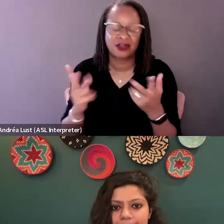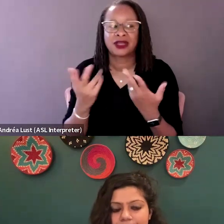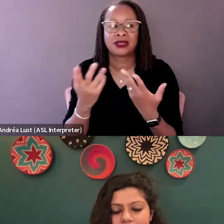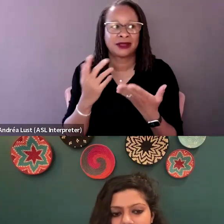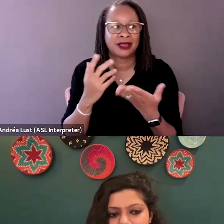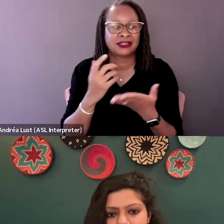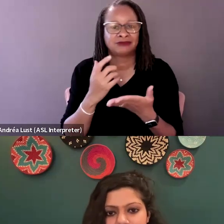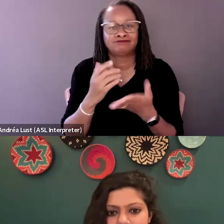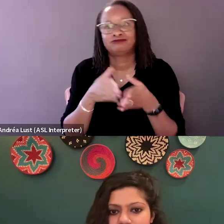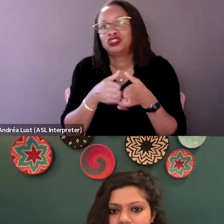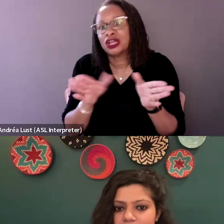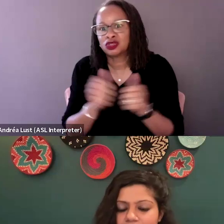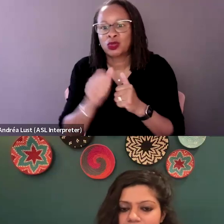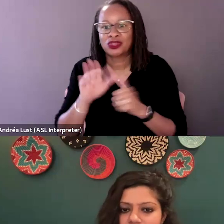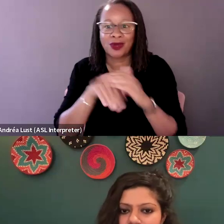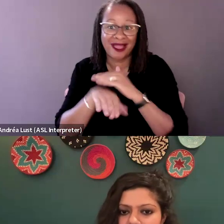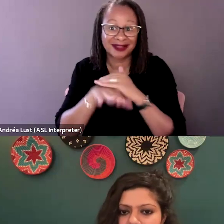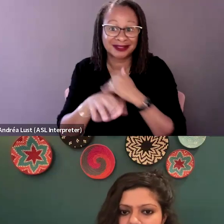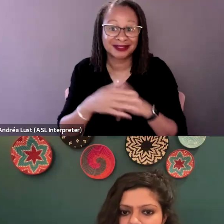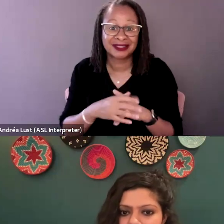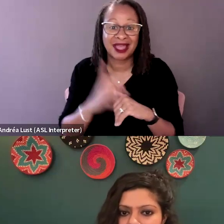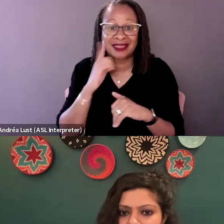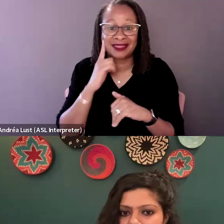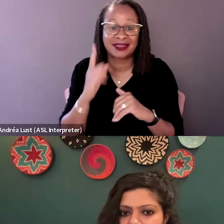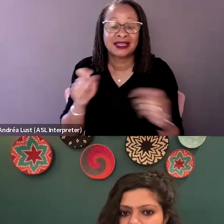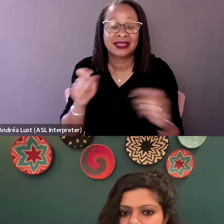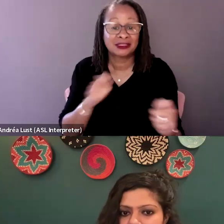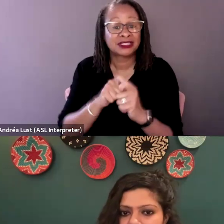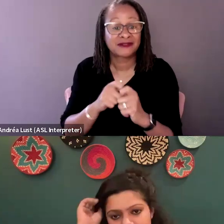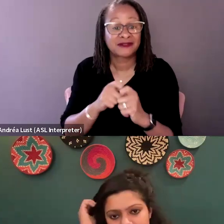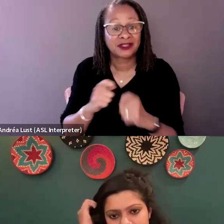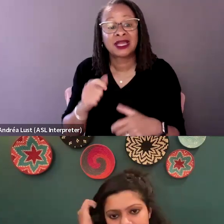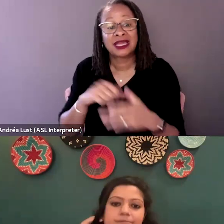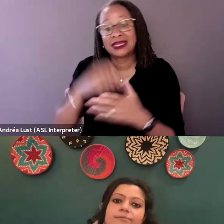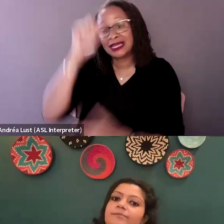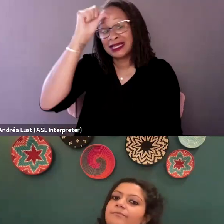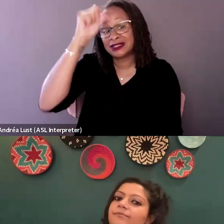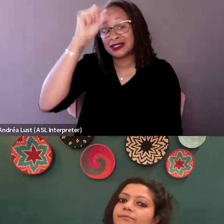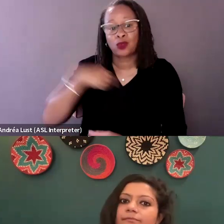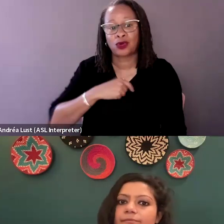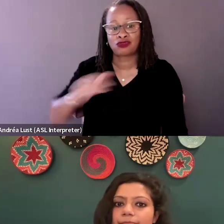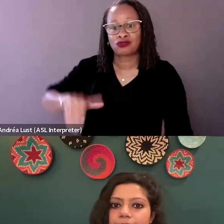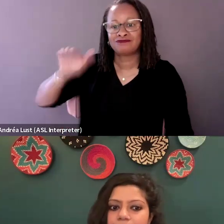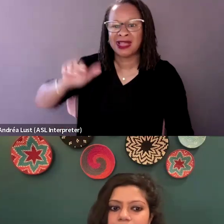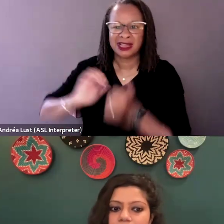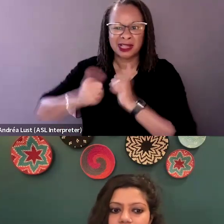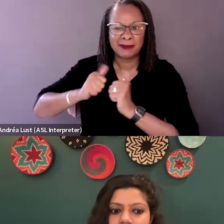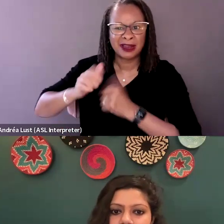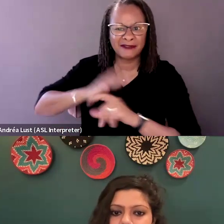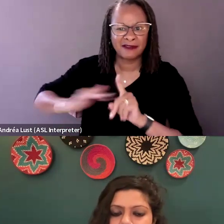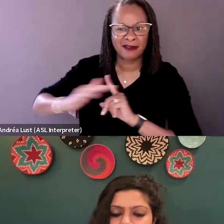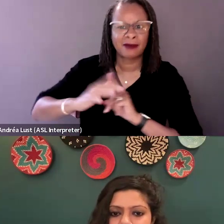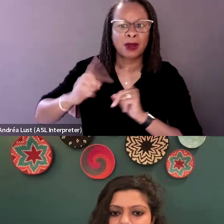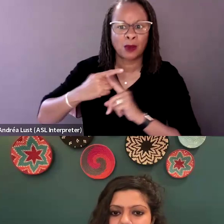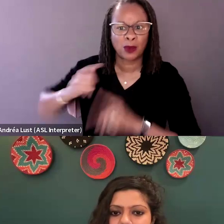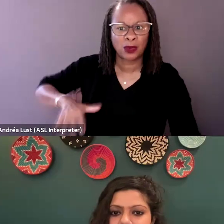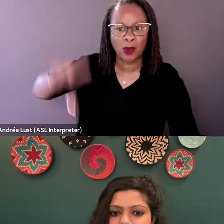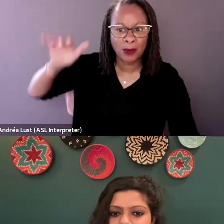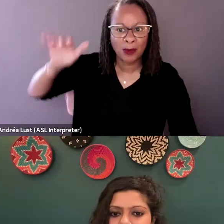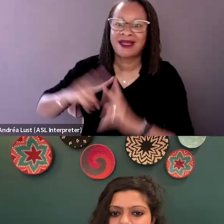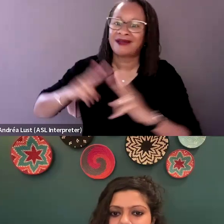but overall Indian filmmakers. And I think it's very open and helpful. Actually, I feel Koval